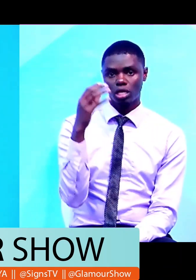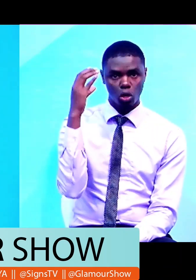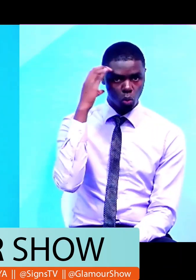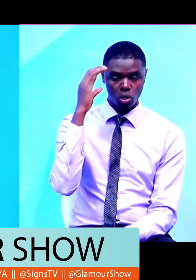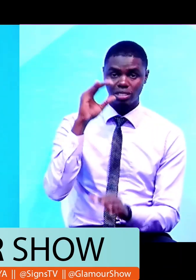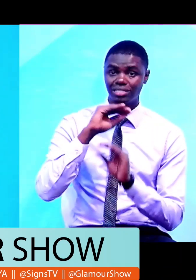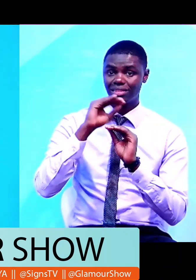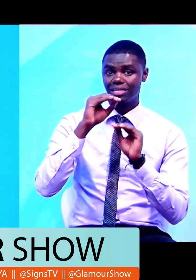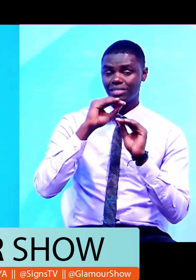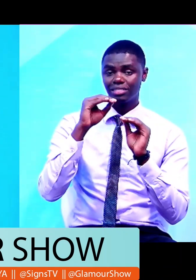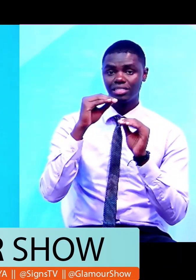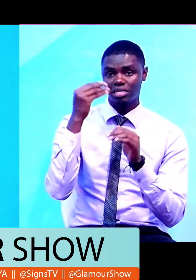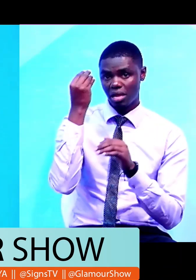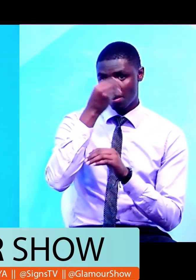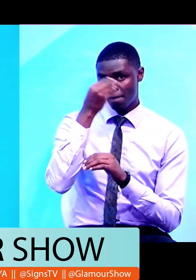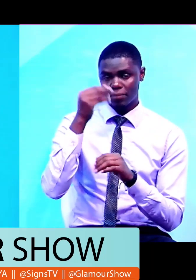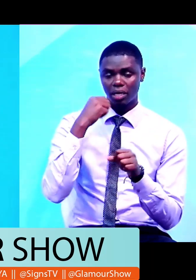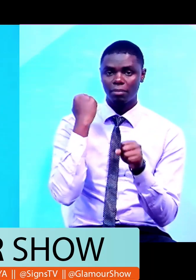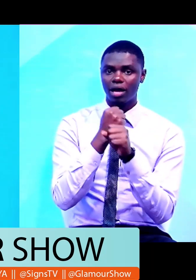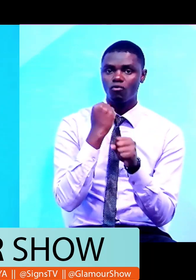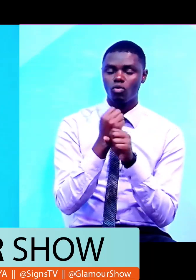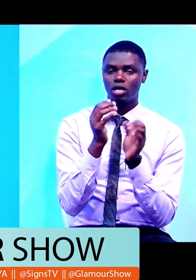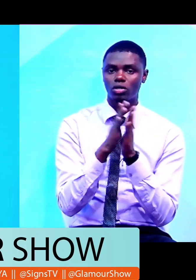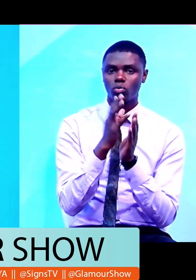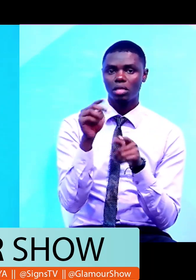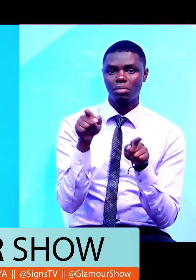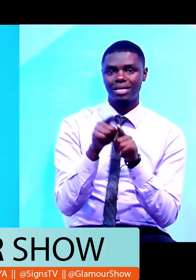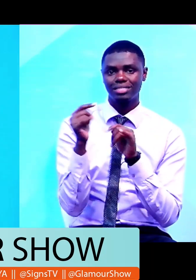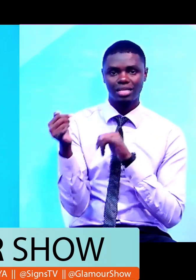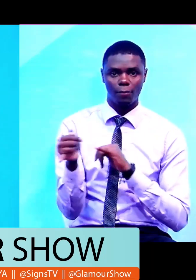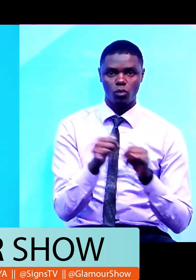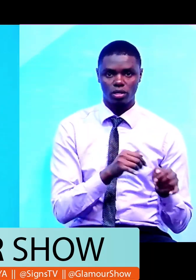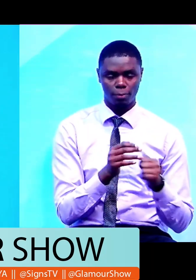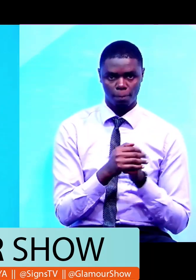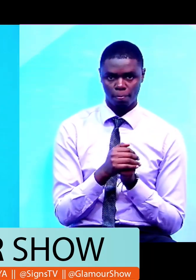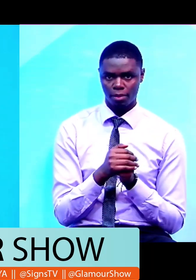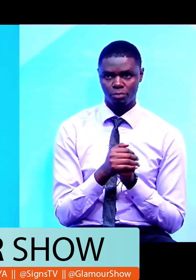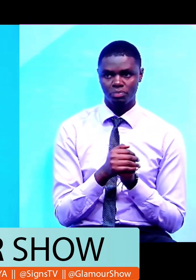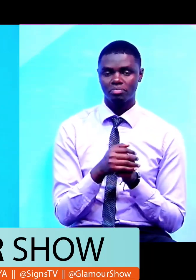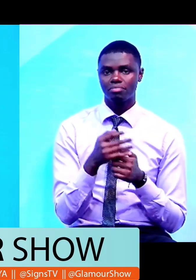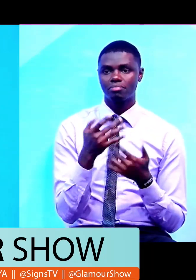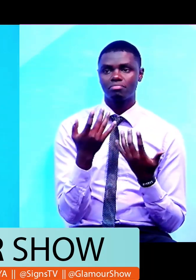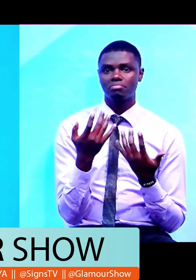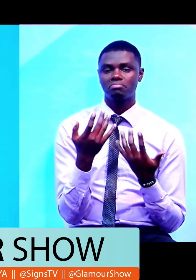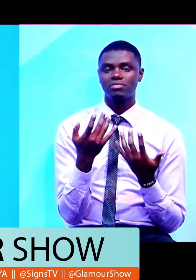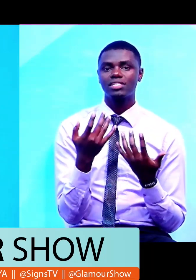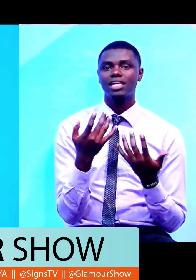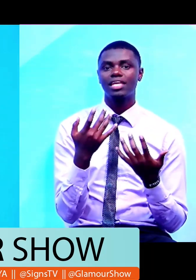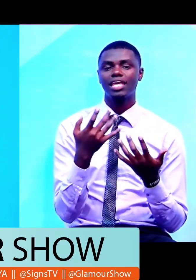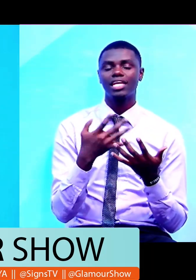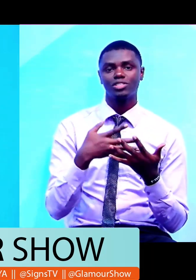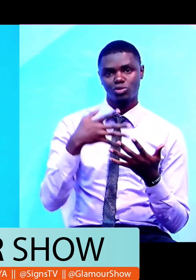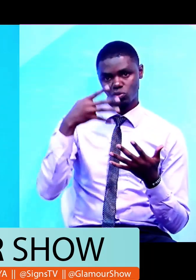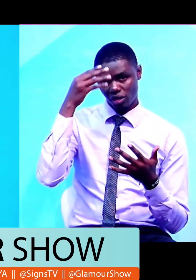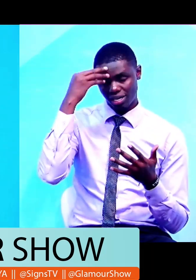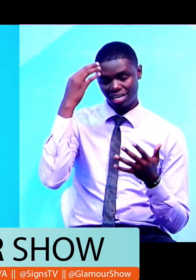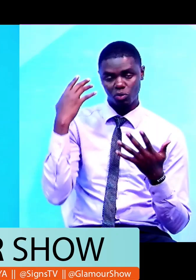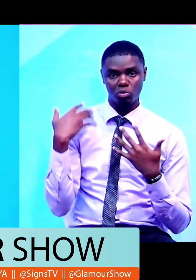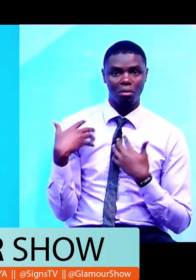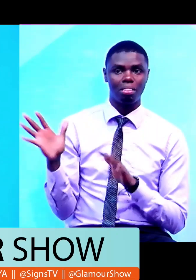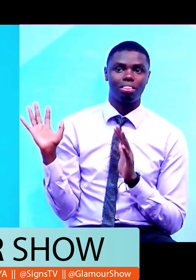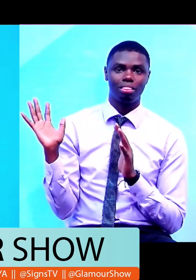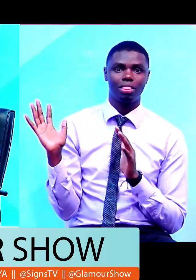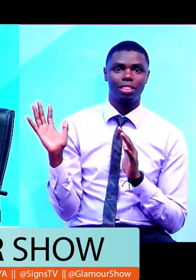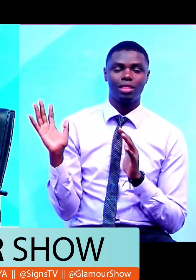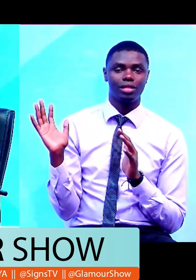teach makeup. I have worked with them as a model, and I had to learn how to let go for someone else to do